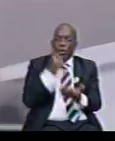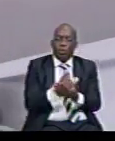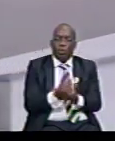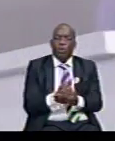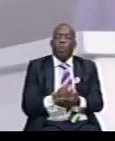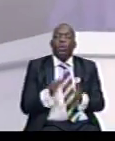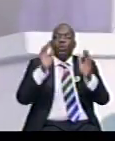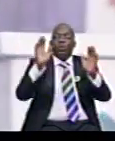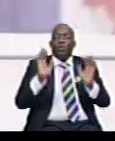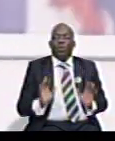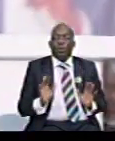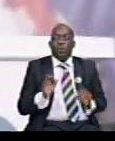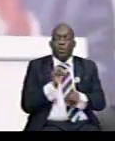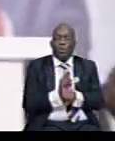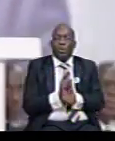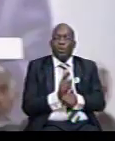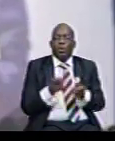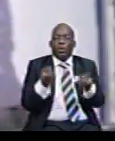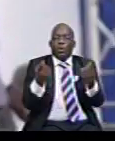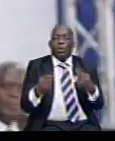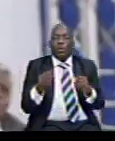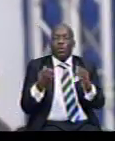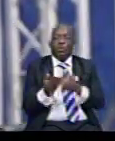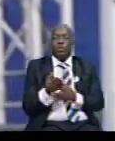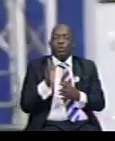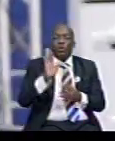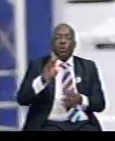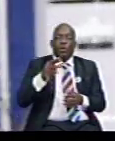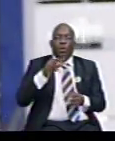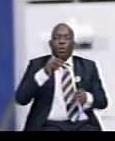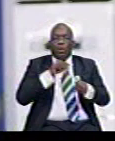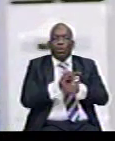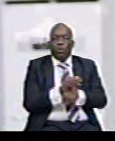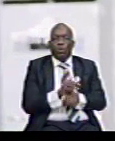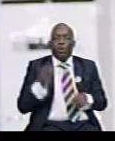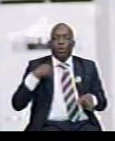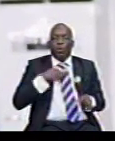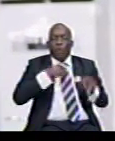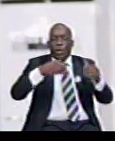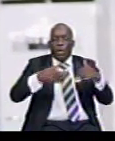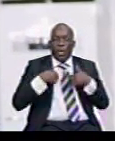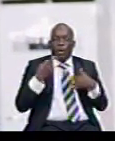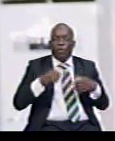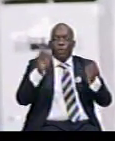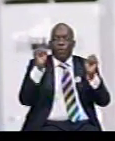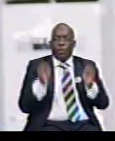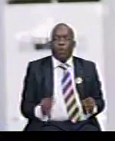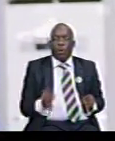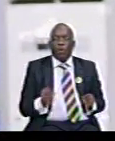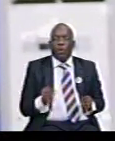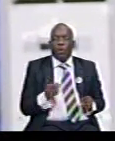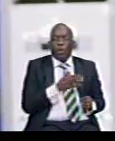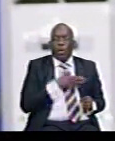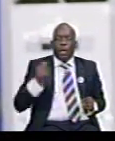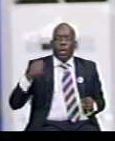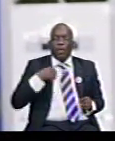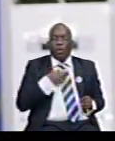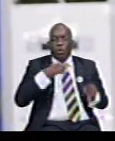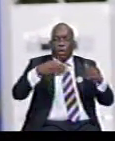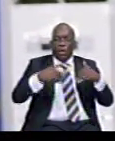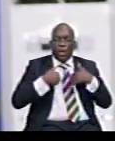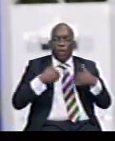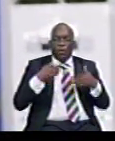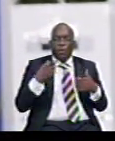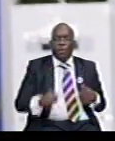Miracle. Coming through your ministry. We have the power. And we have